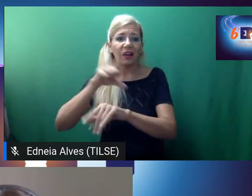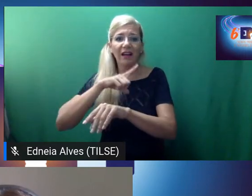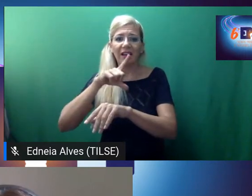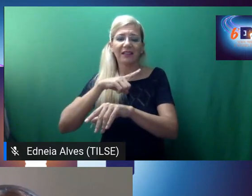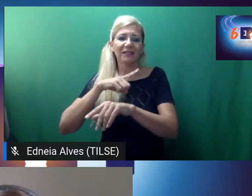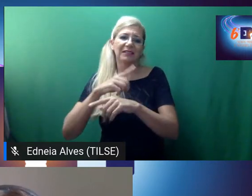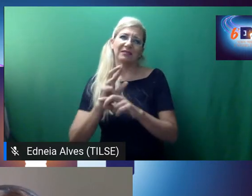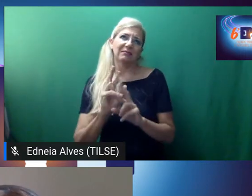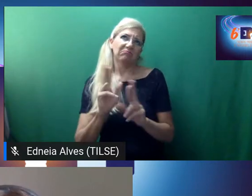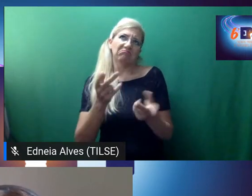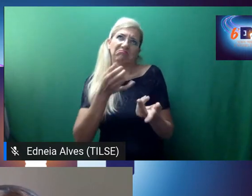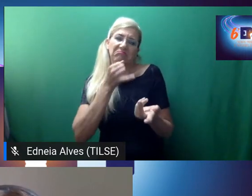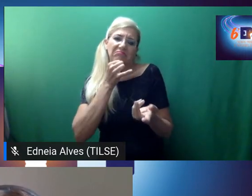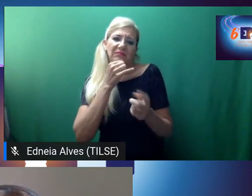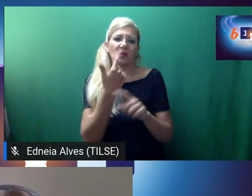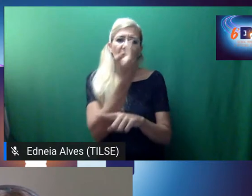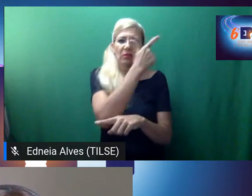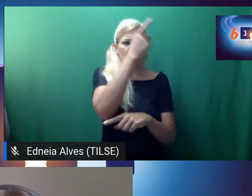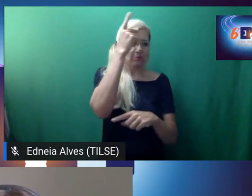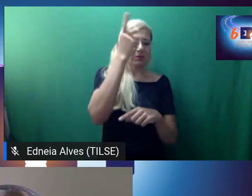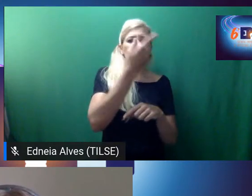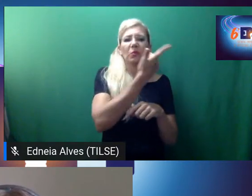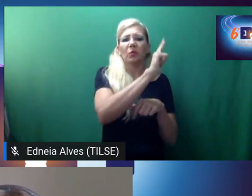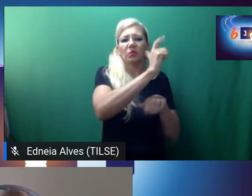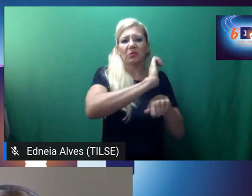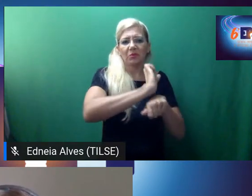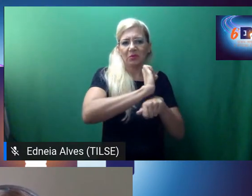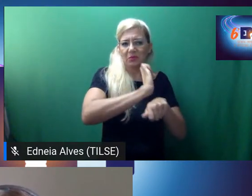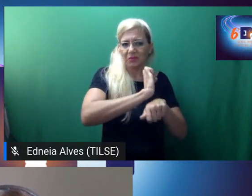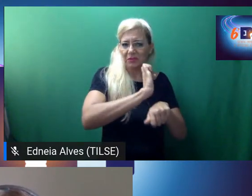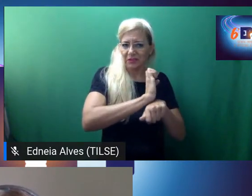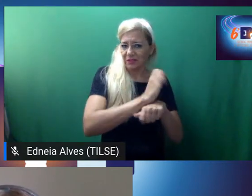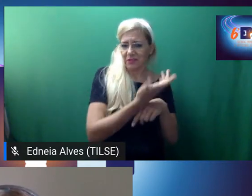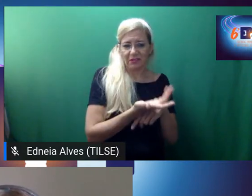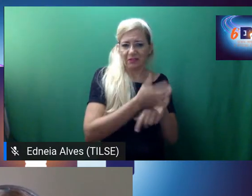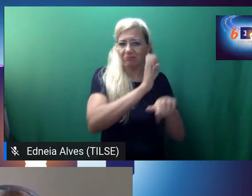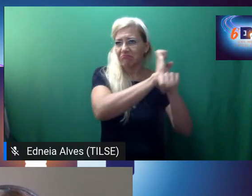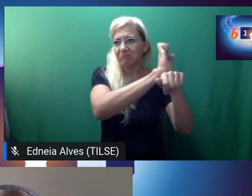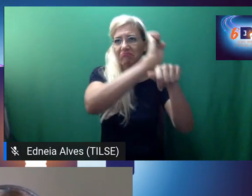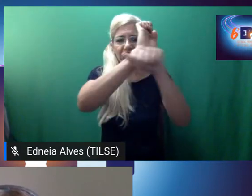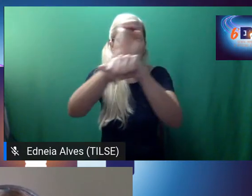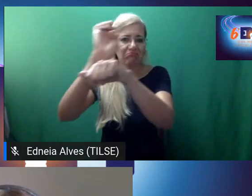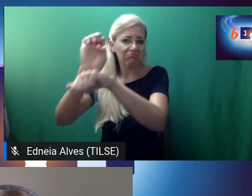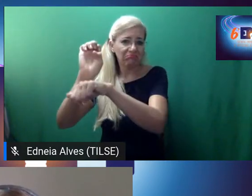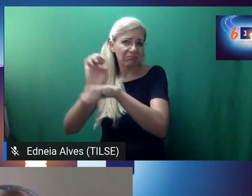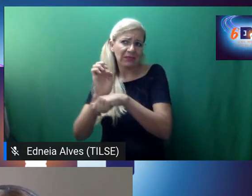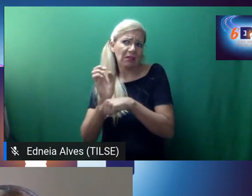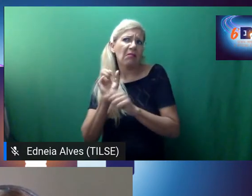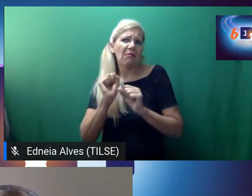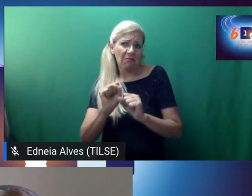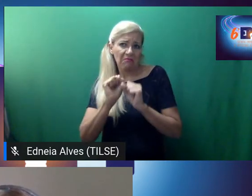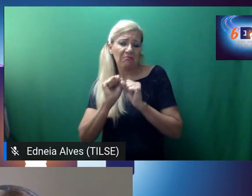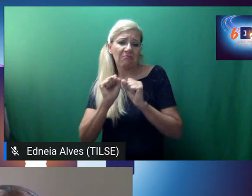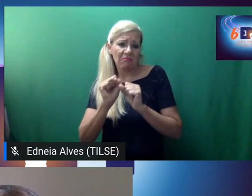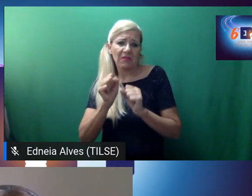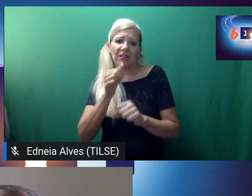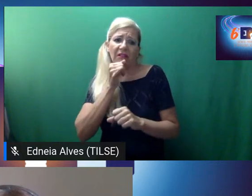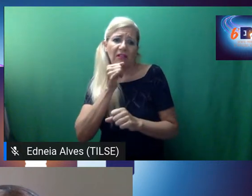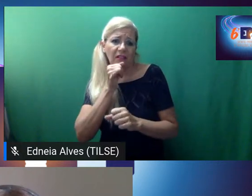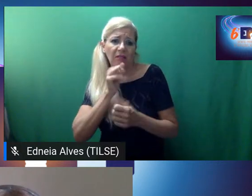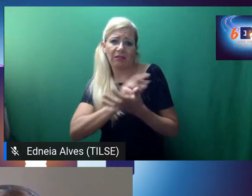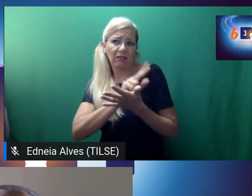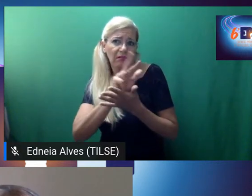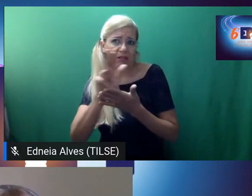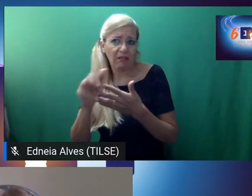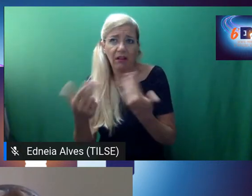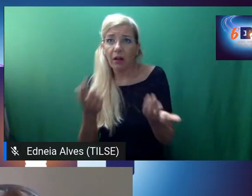for example, or from California. So I'm giving examples of the US, but look in